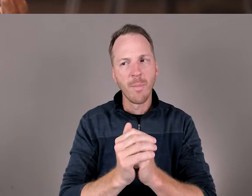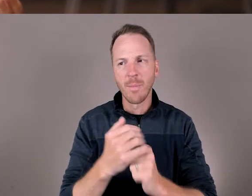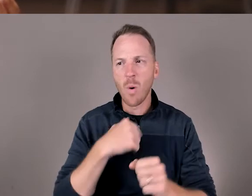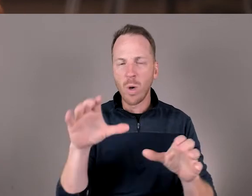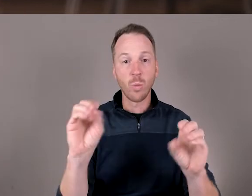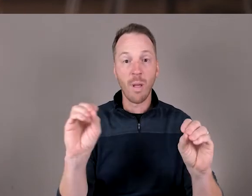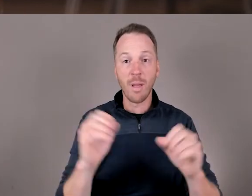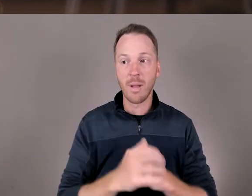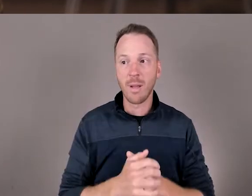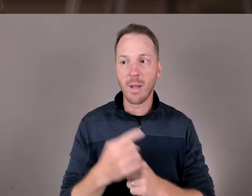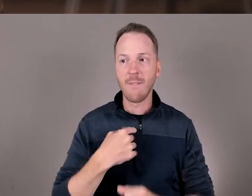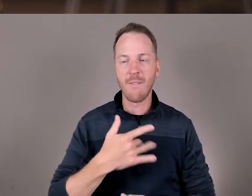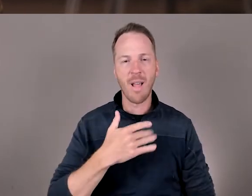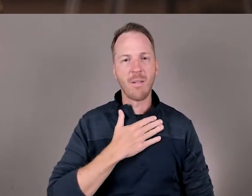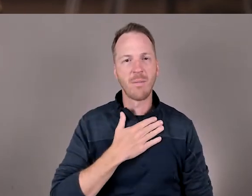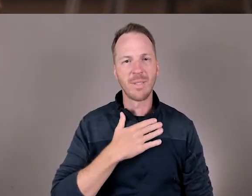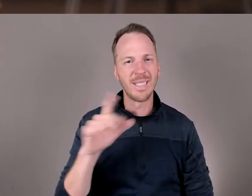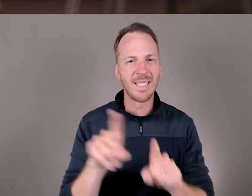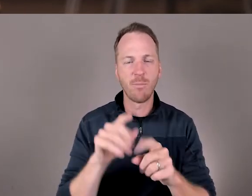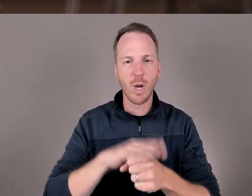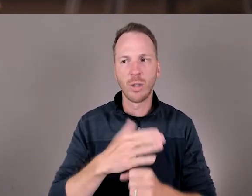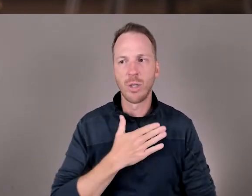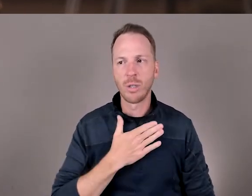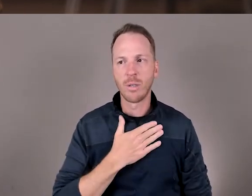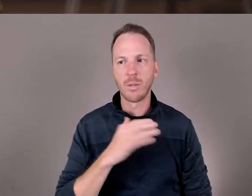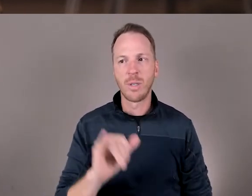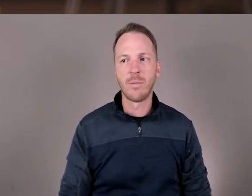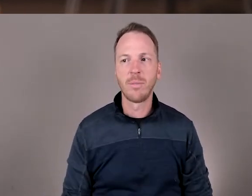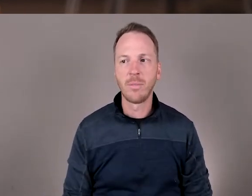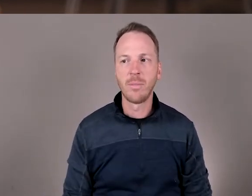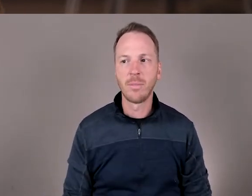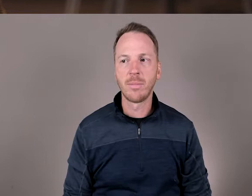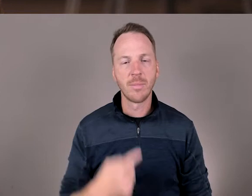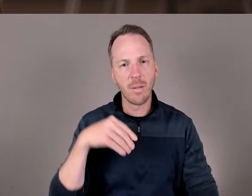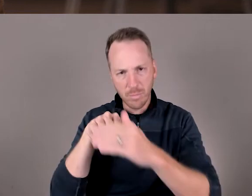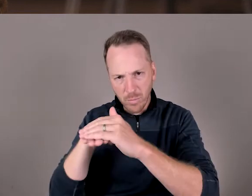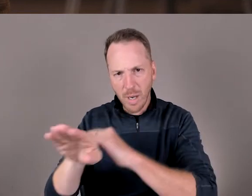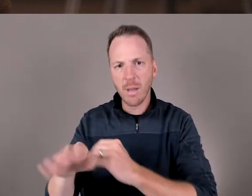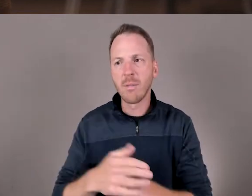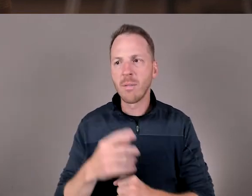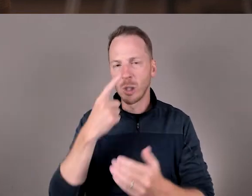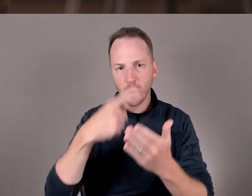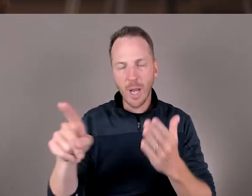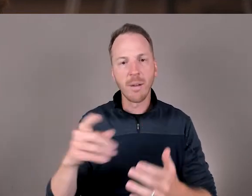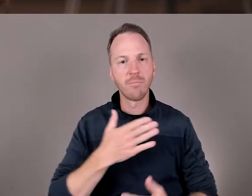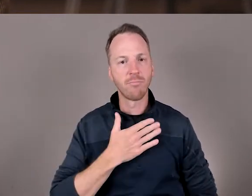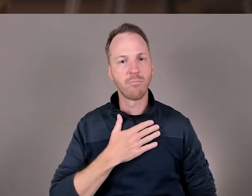doing anything. And I felt that same pressure as well. So I went in and had it checked